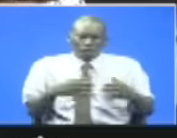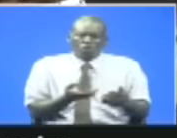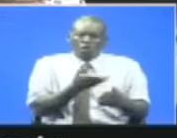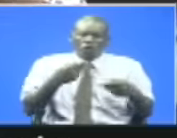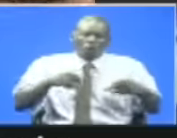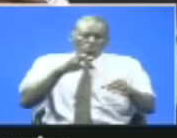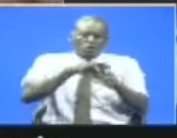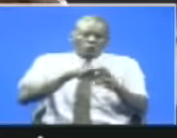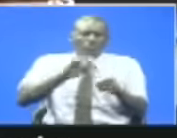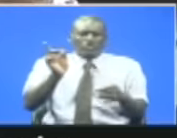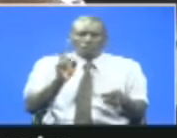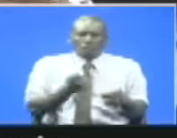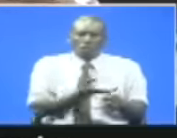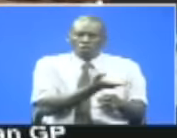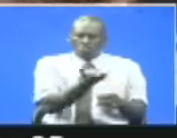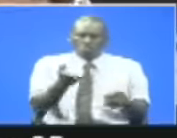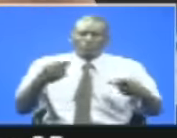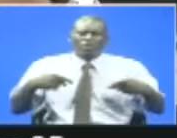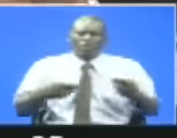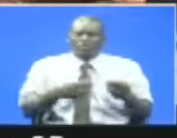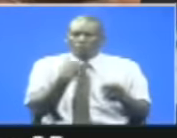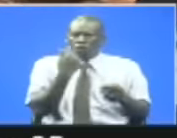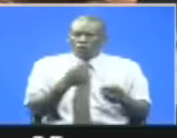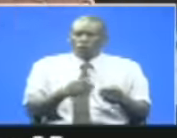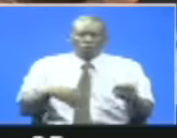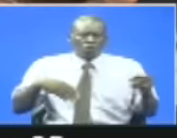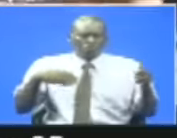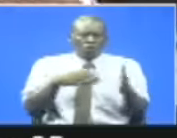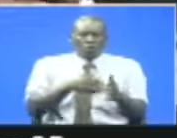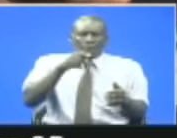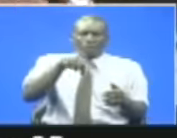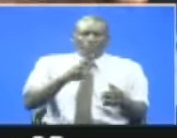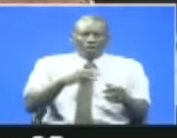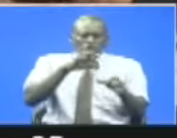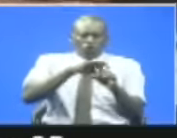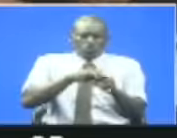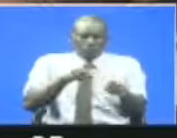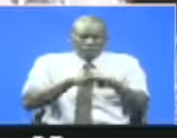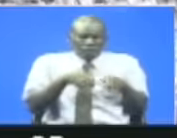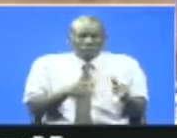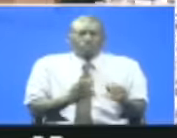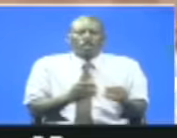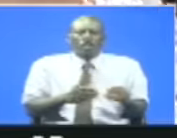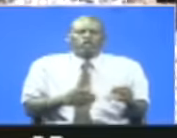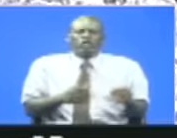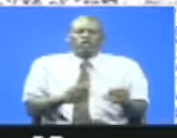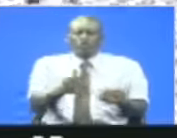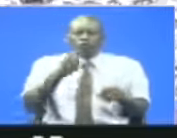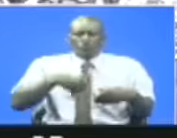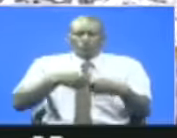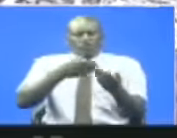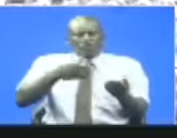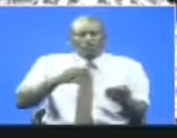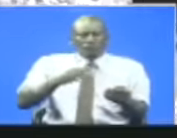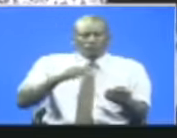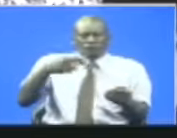in Nairobi. Mm. Those are the people who will deny PK votes in the same way they denied, consider it done. What was